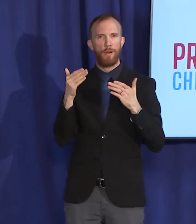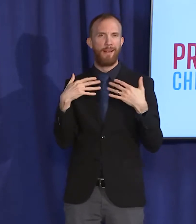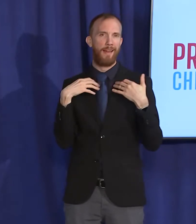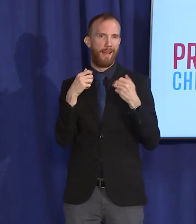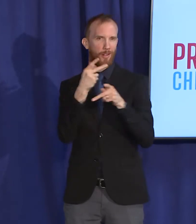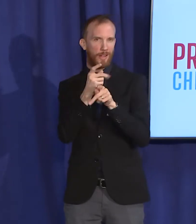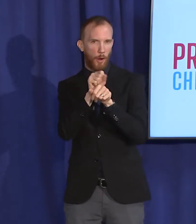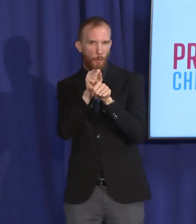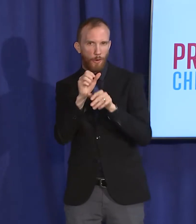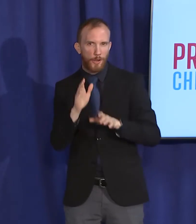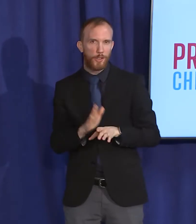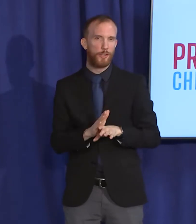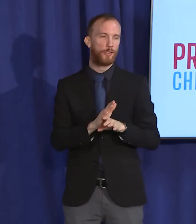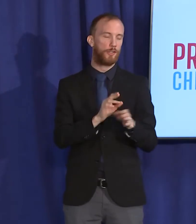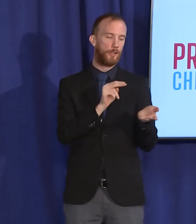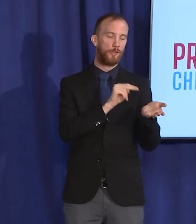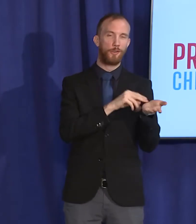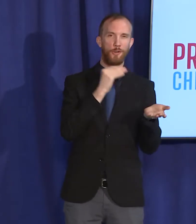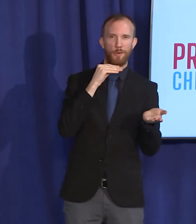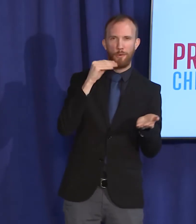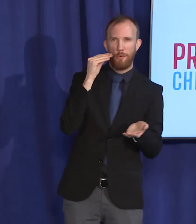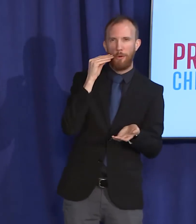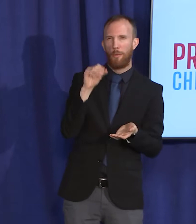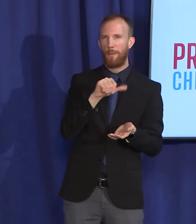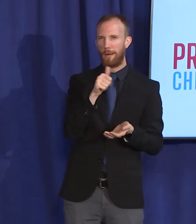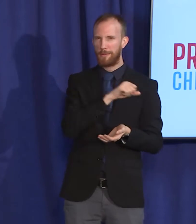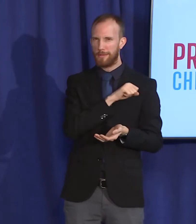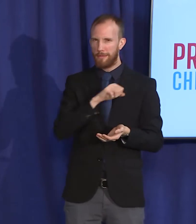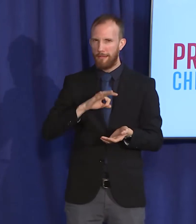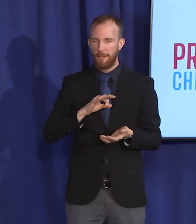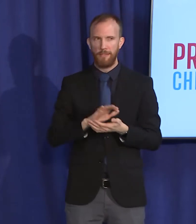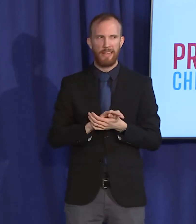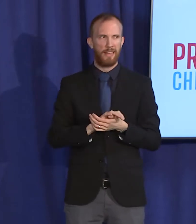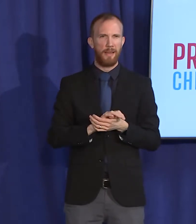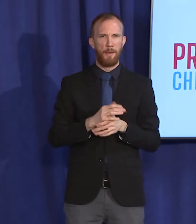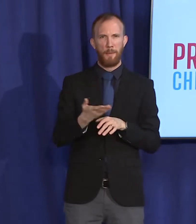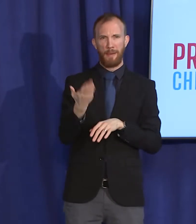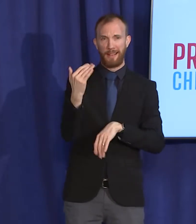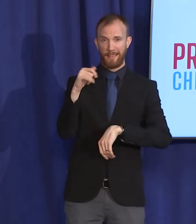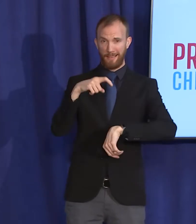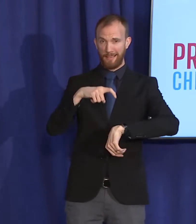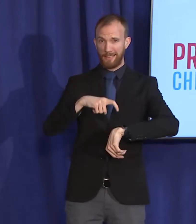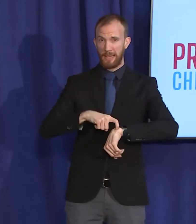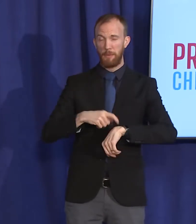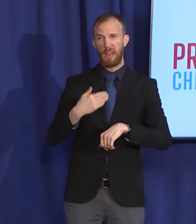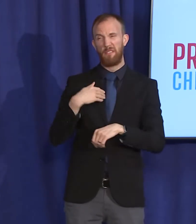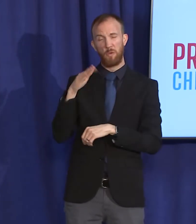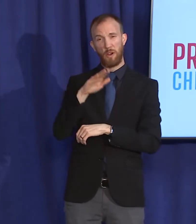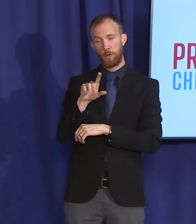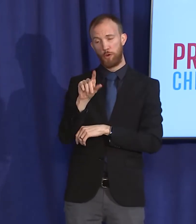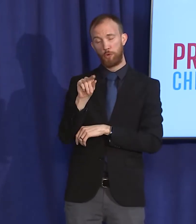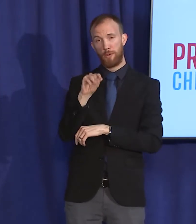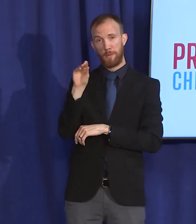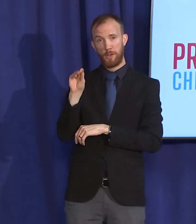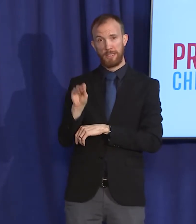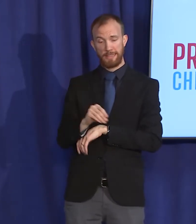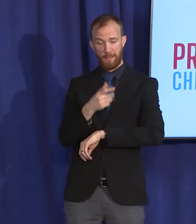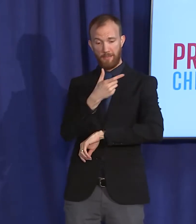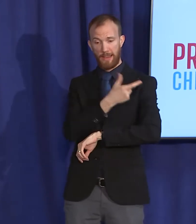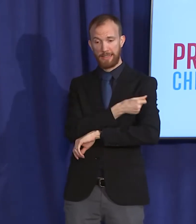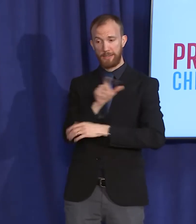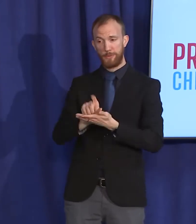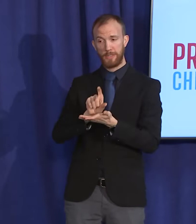long-term care facility staff, at that point, less than 20% of vaccines were going to Black or